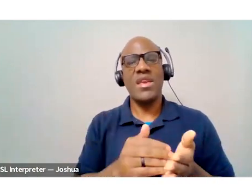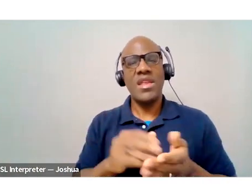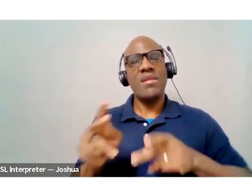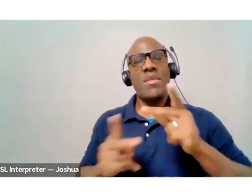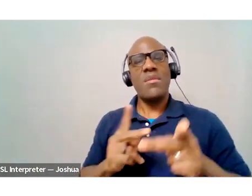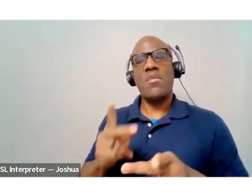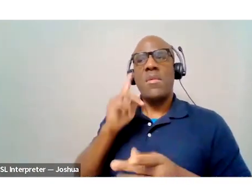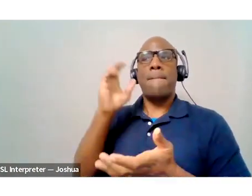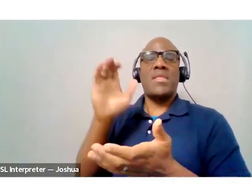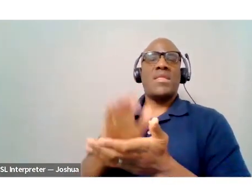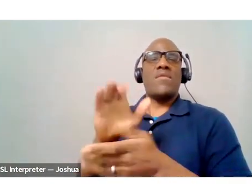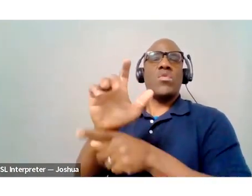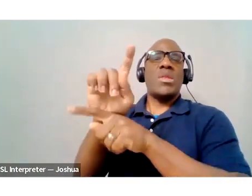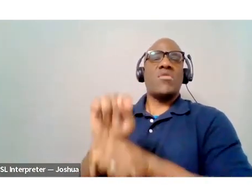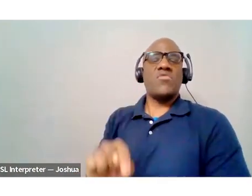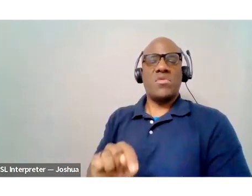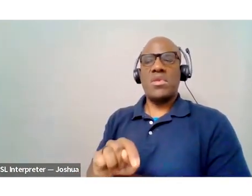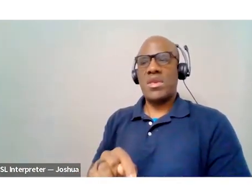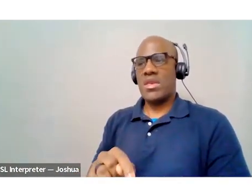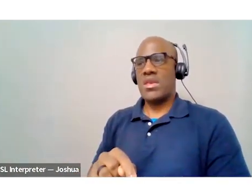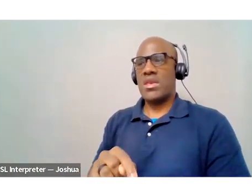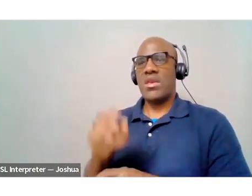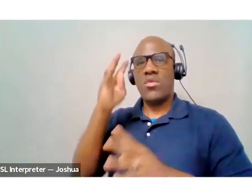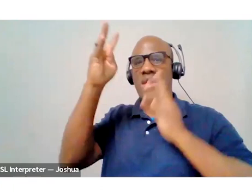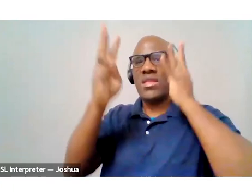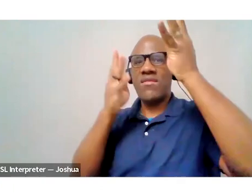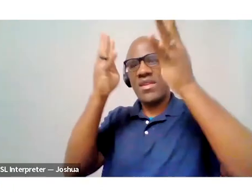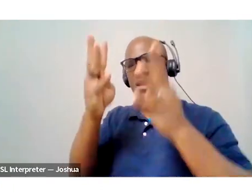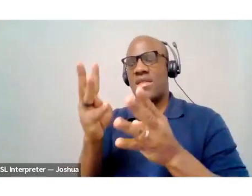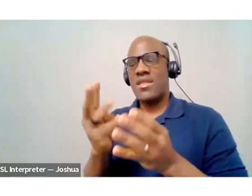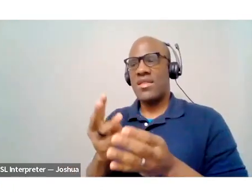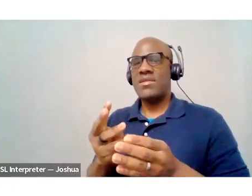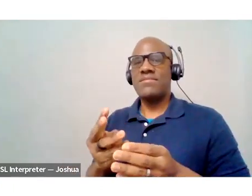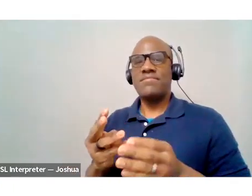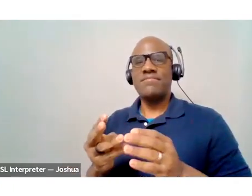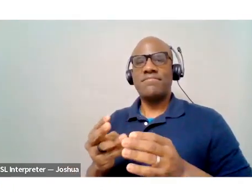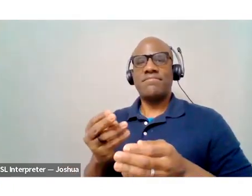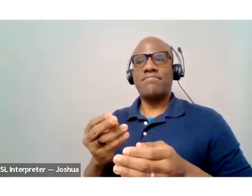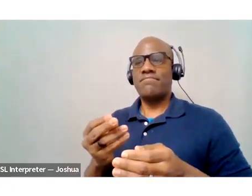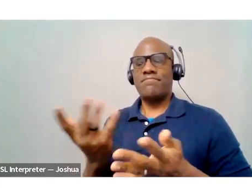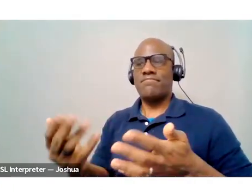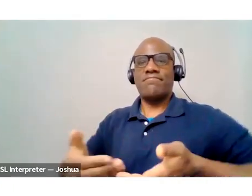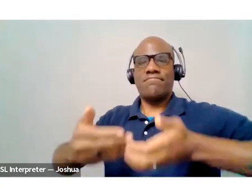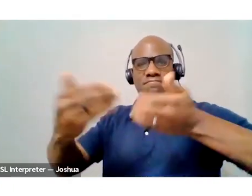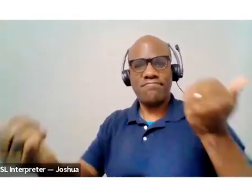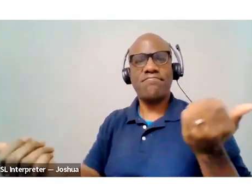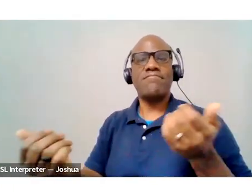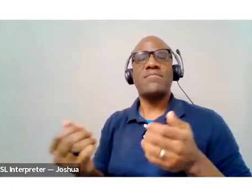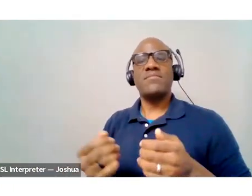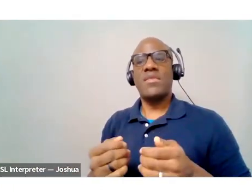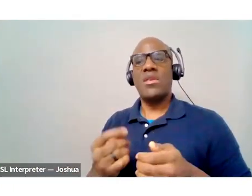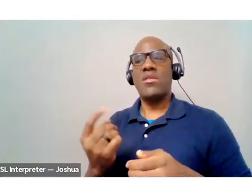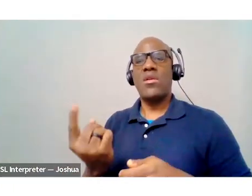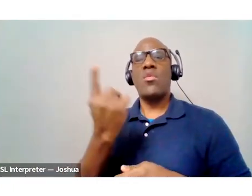is this, or creativity is this isolated experience that only emerges from the one singular